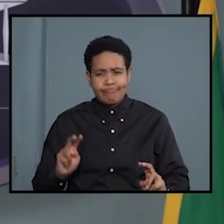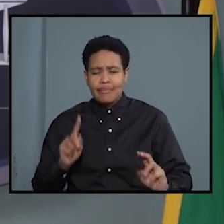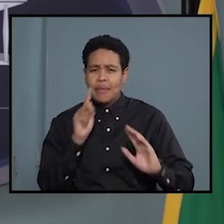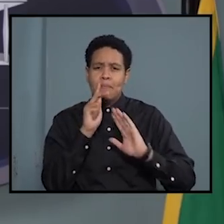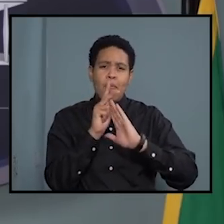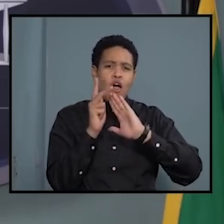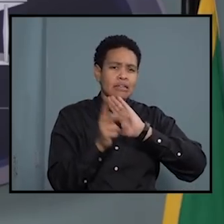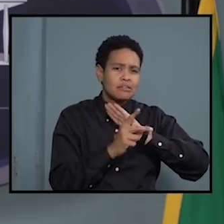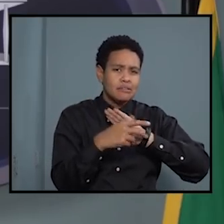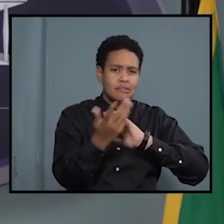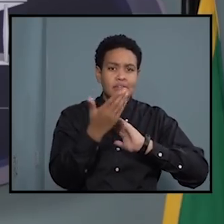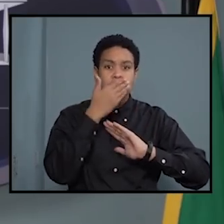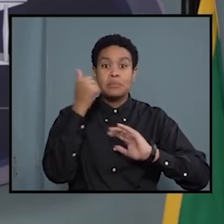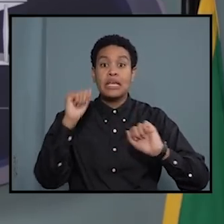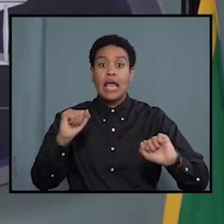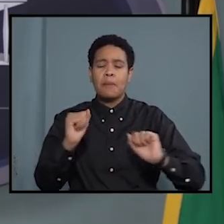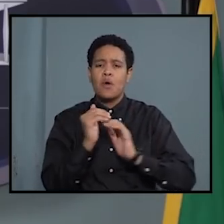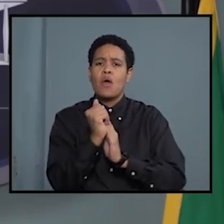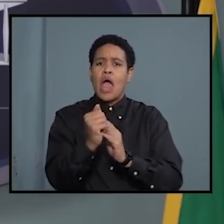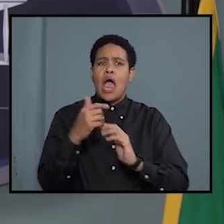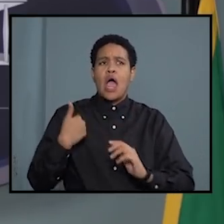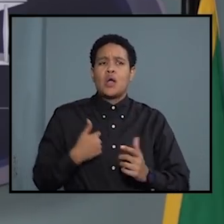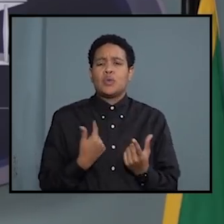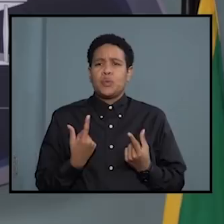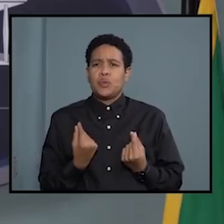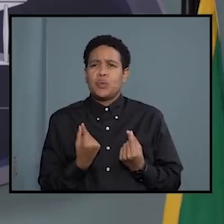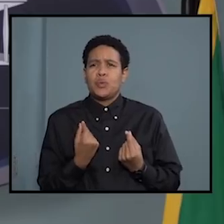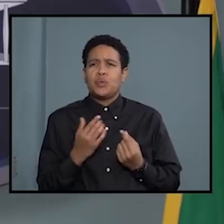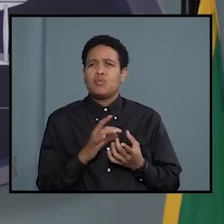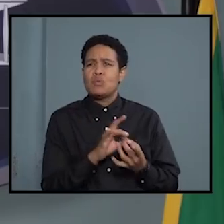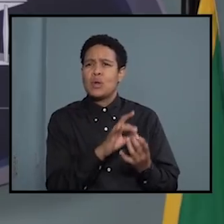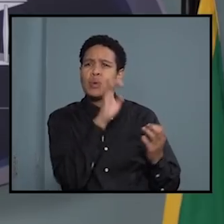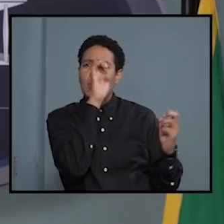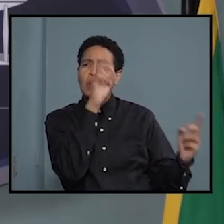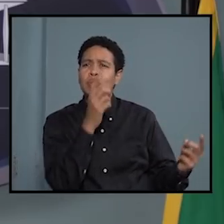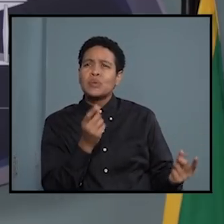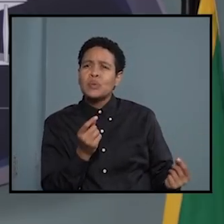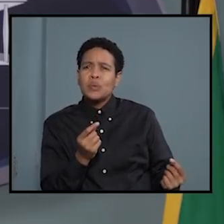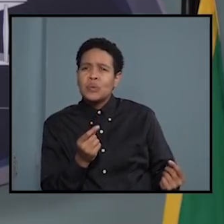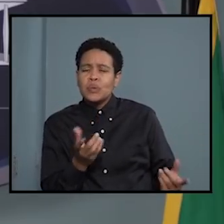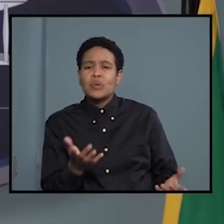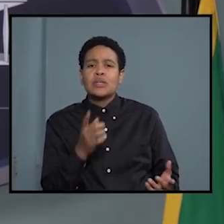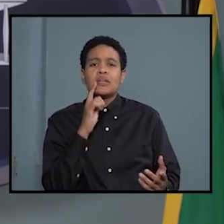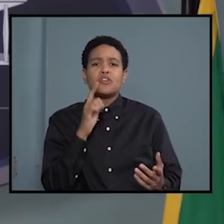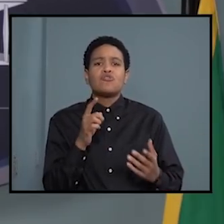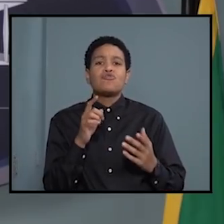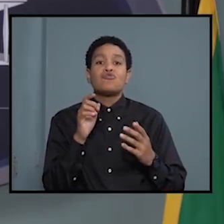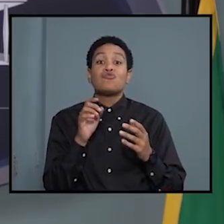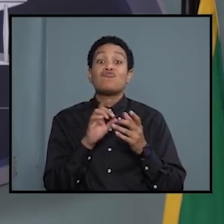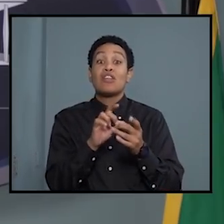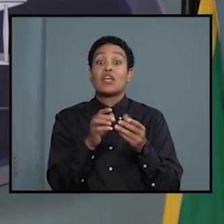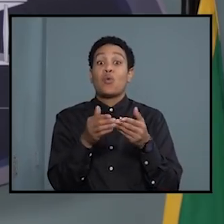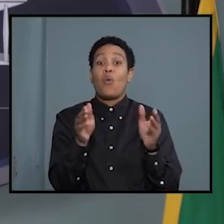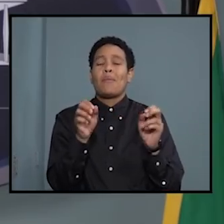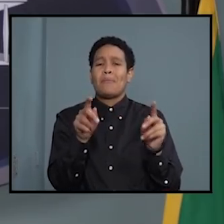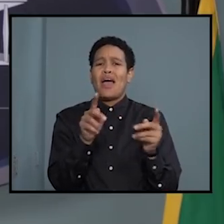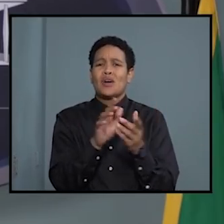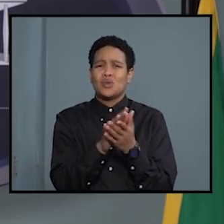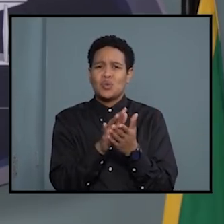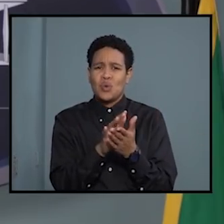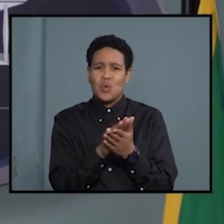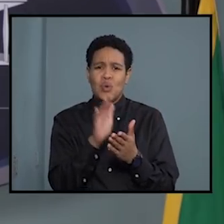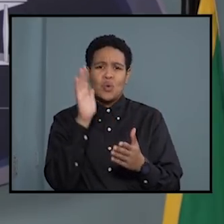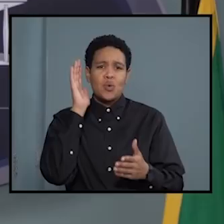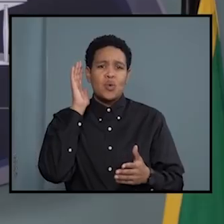best able to guide us constructively as we go towards the opening of school, which